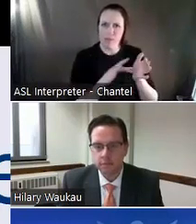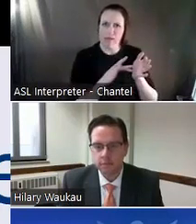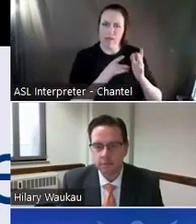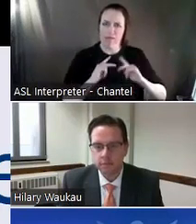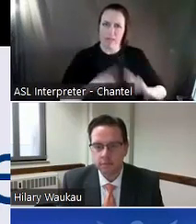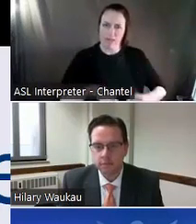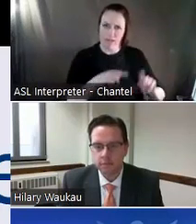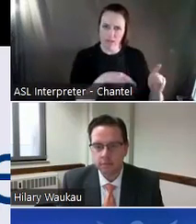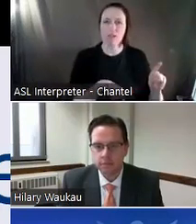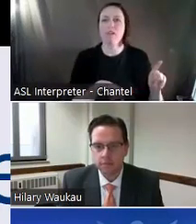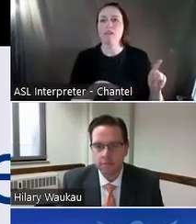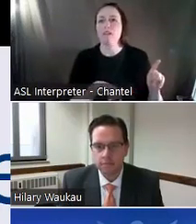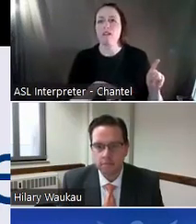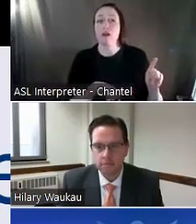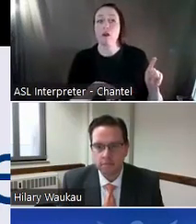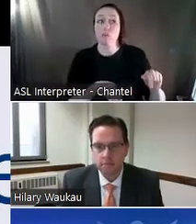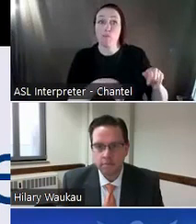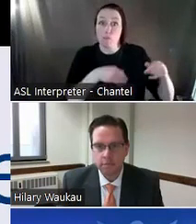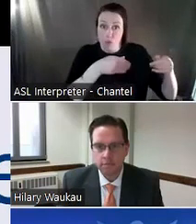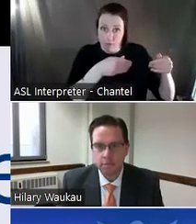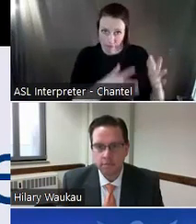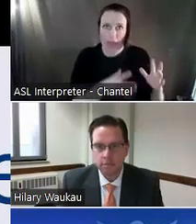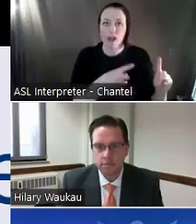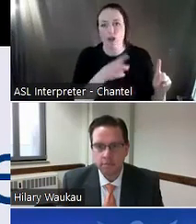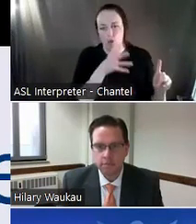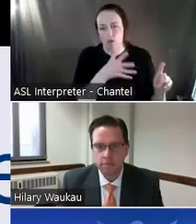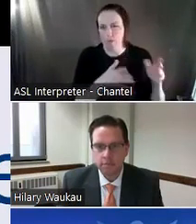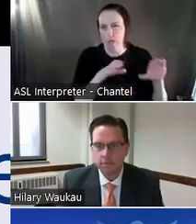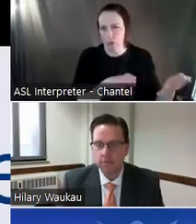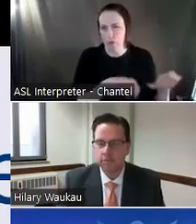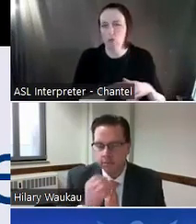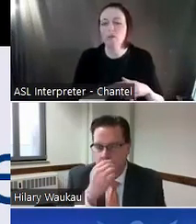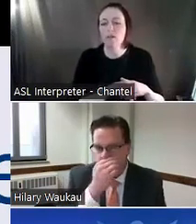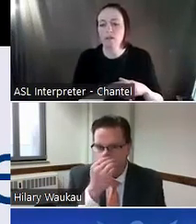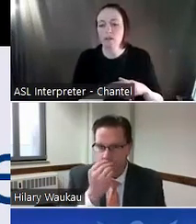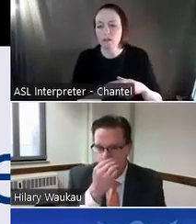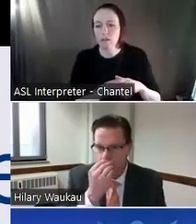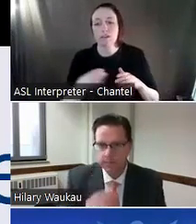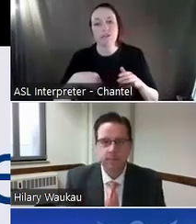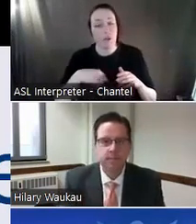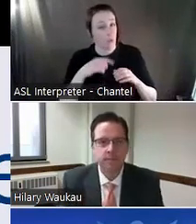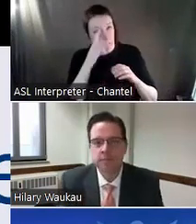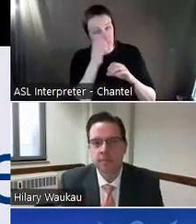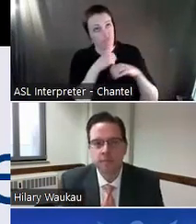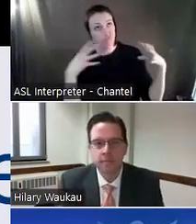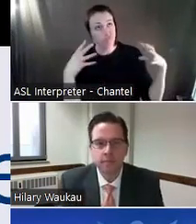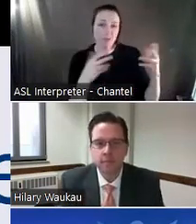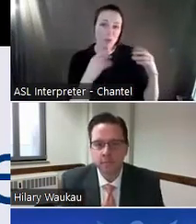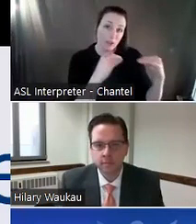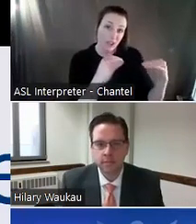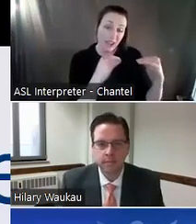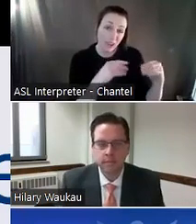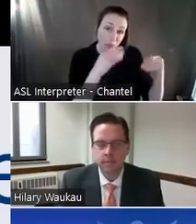in collaboration with providers. So we imagine outreach and engagement with providers to provide this particular